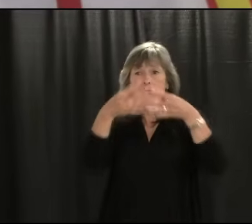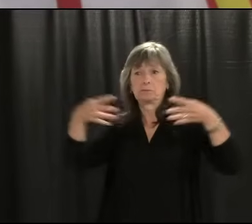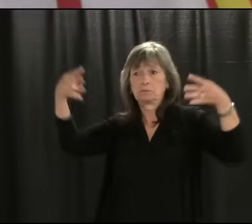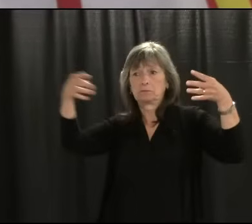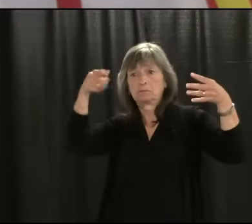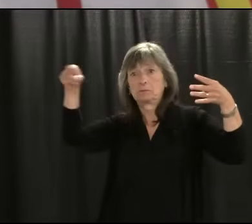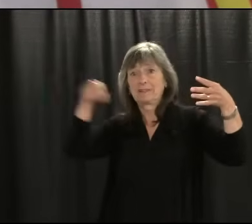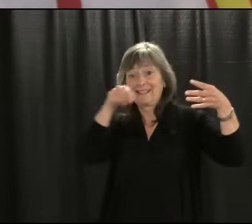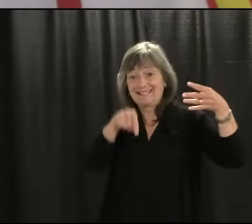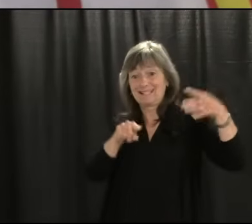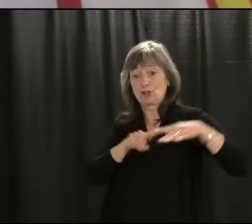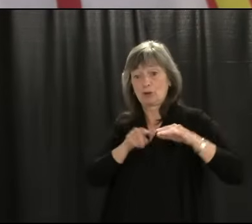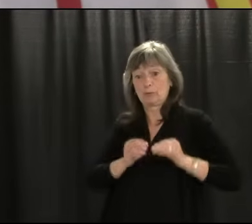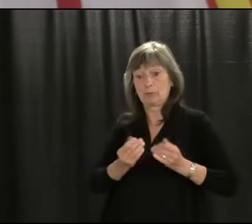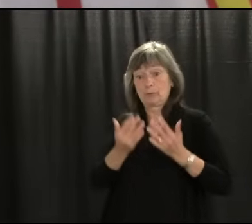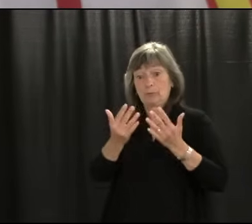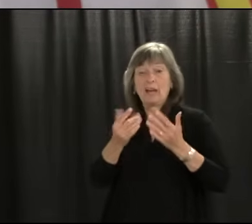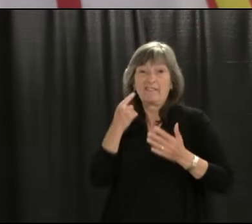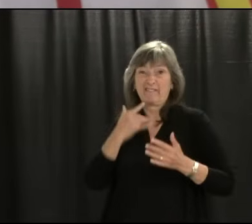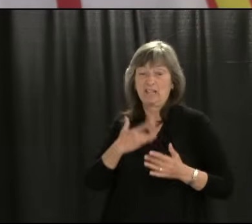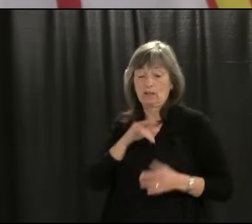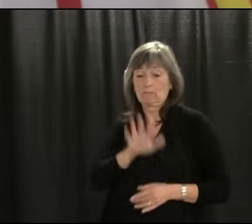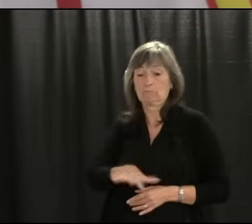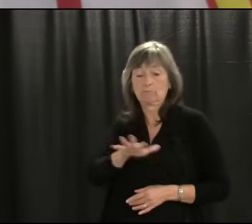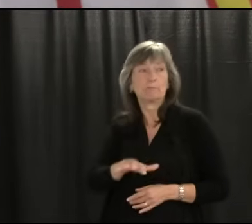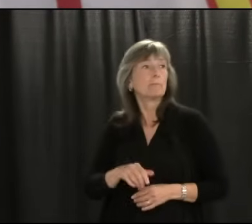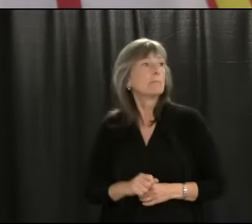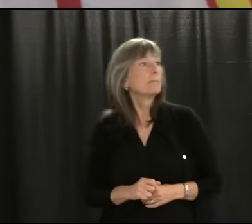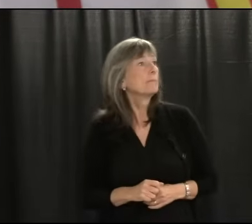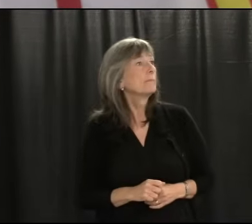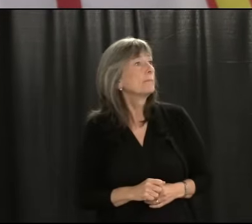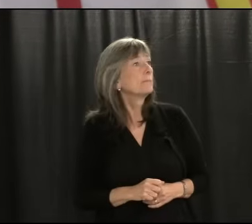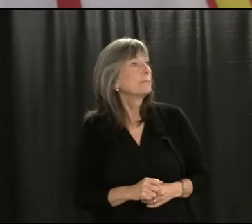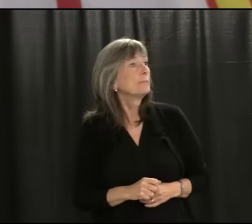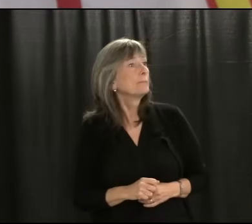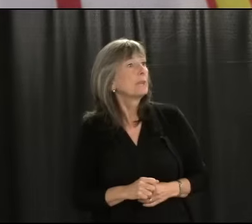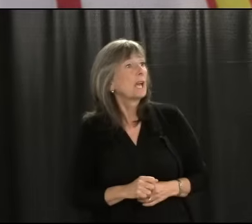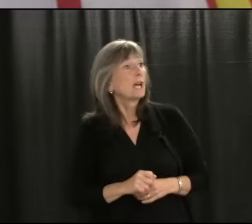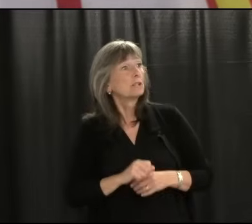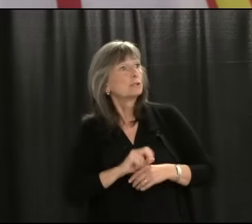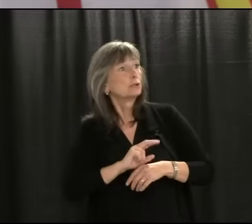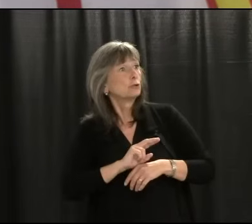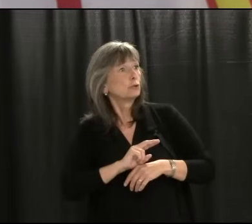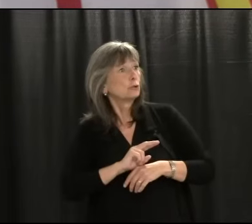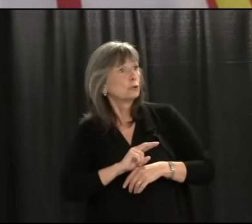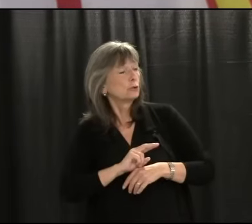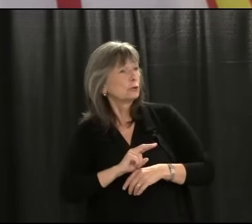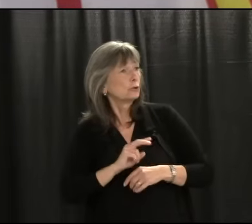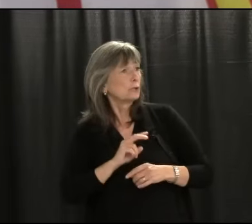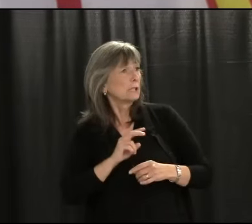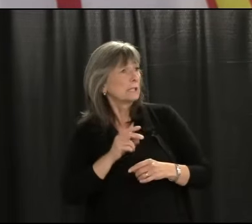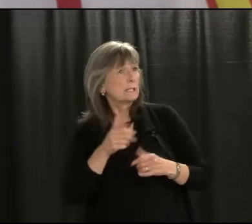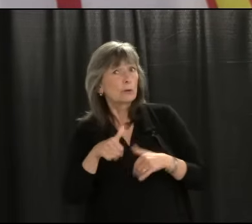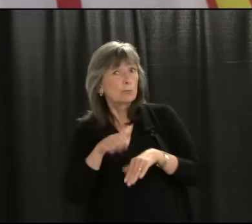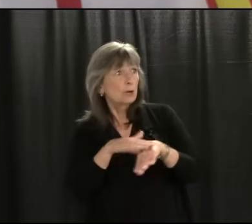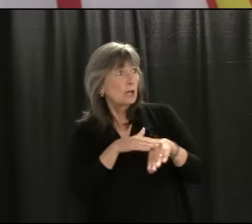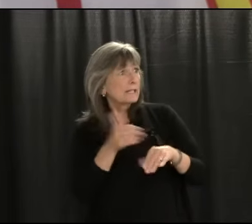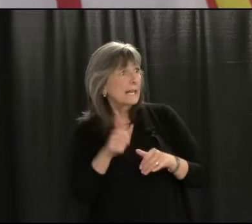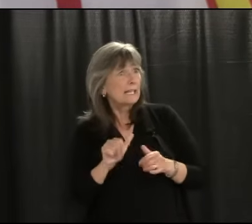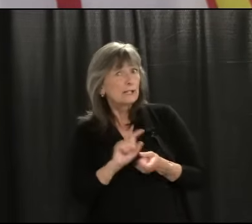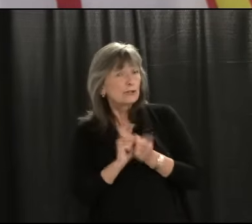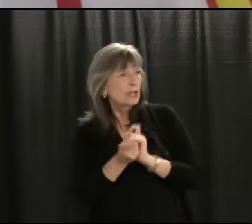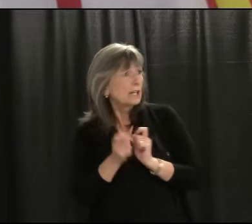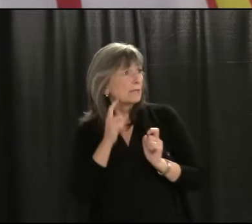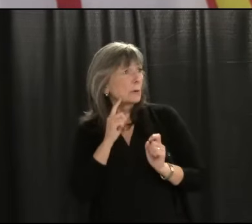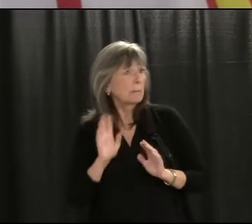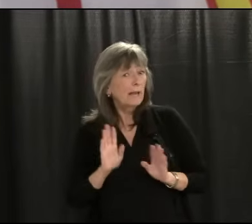started. Did anything change in the behavior since we last spoke at 2 o'clock, or was this just an abundance of caution? By the No, mayor? so just